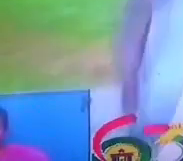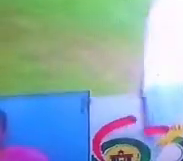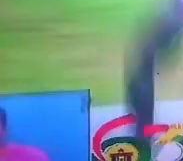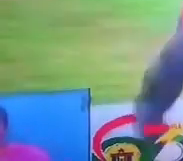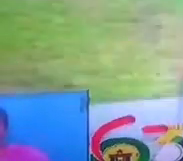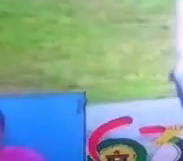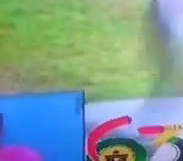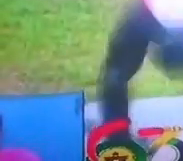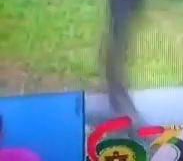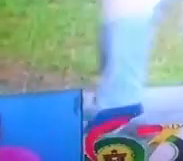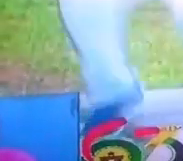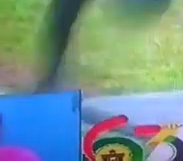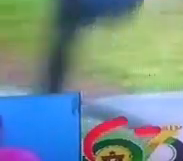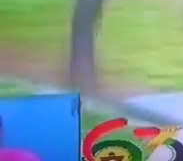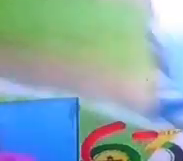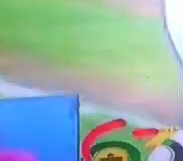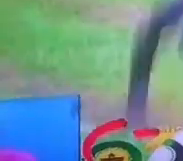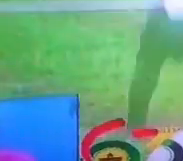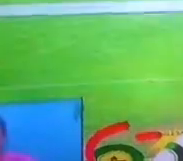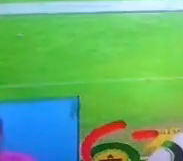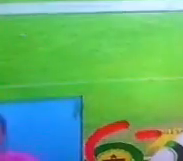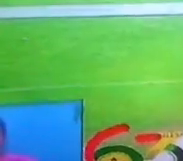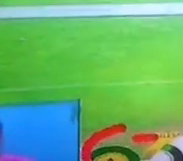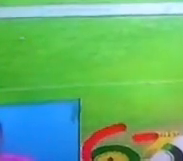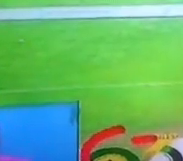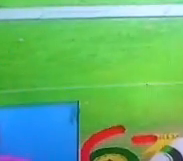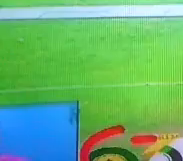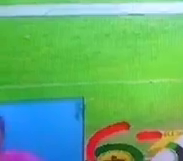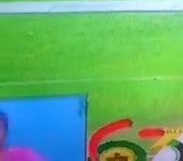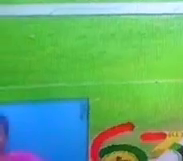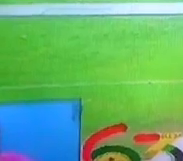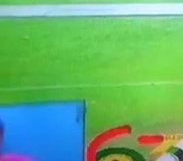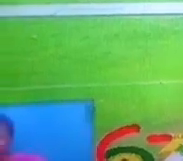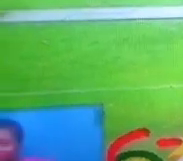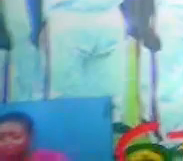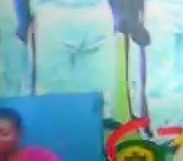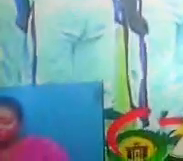Do not try this at home. You will feel dizzy. I'm already feeling dizzy on his behalf.